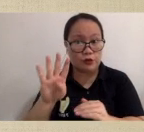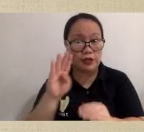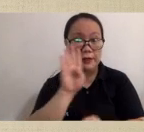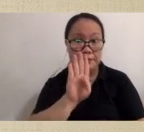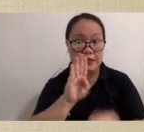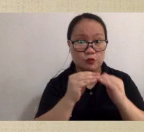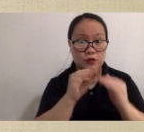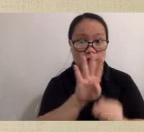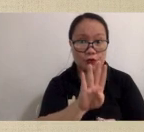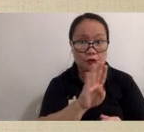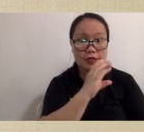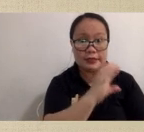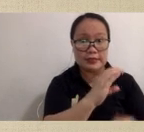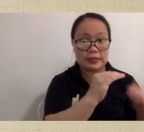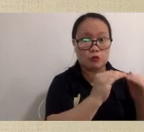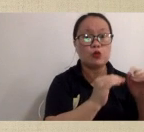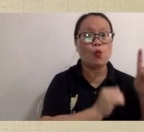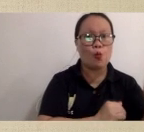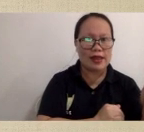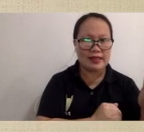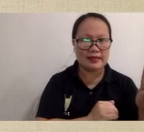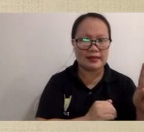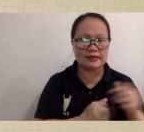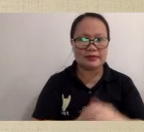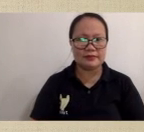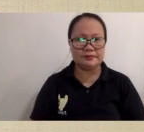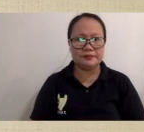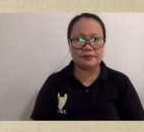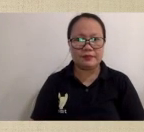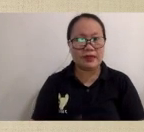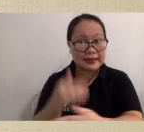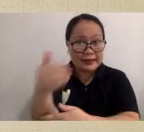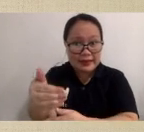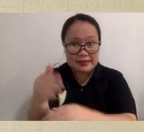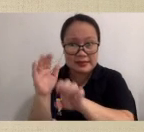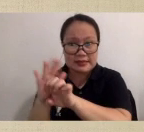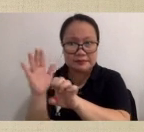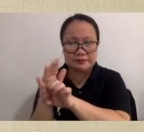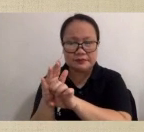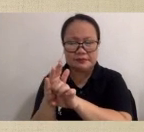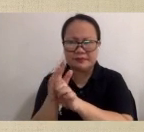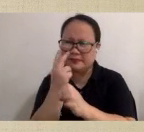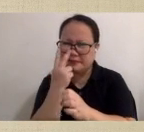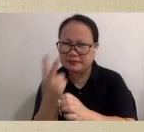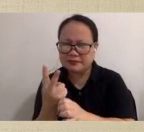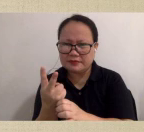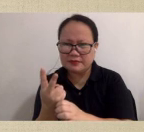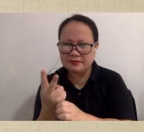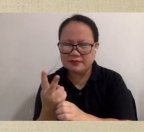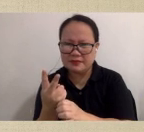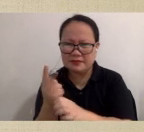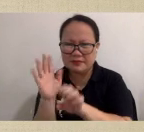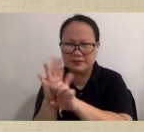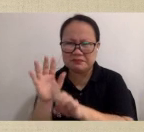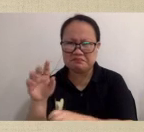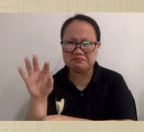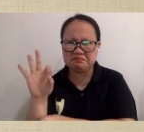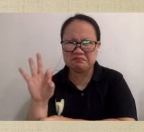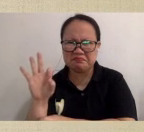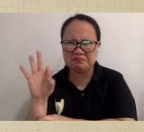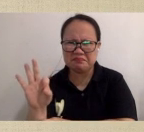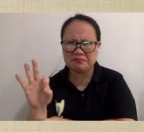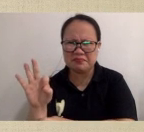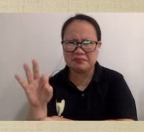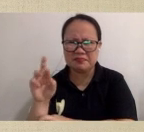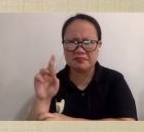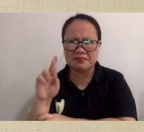4, C is equal to 1. Next, In this given example,